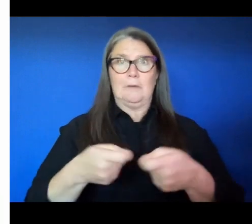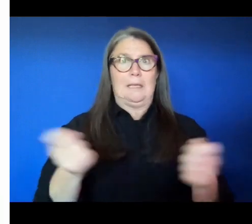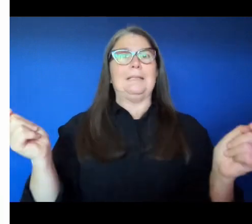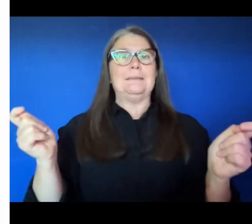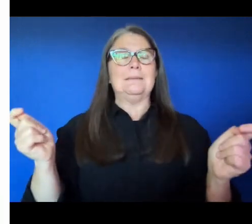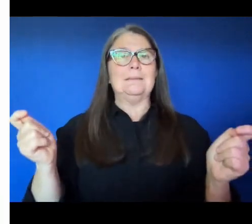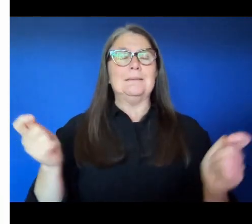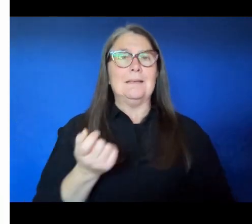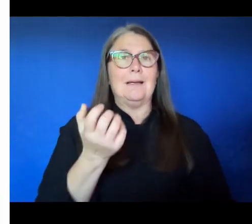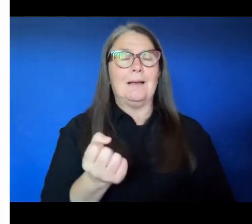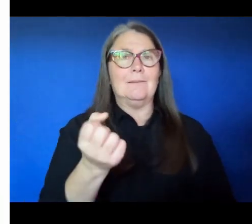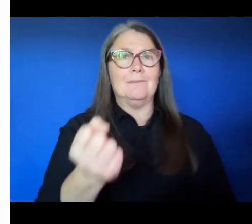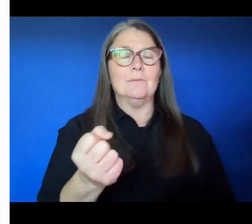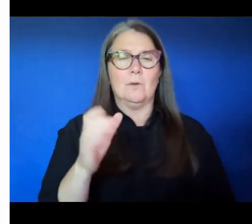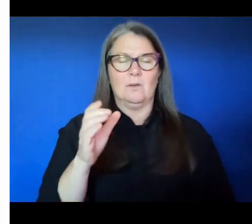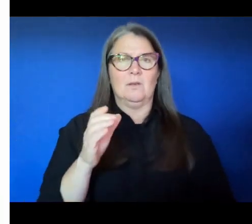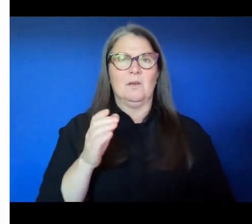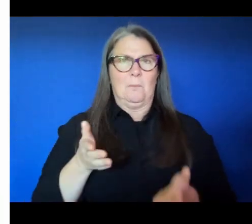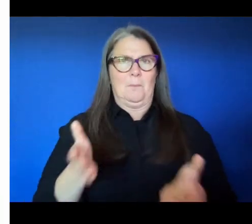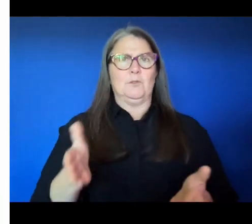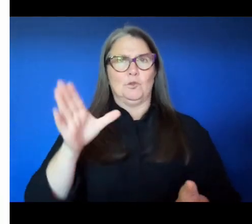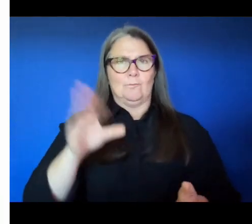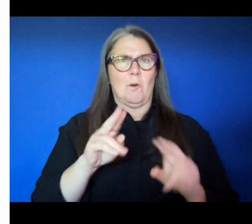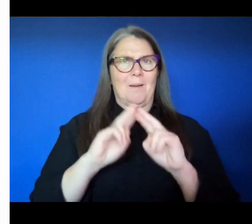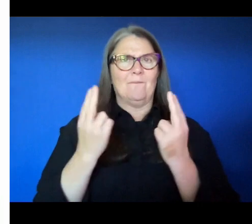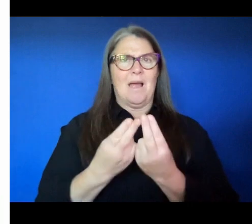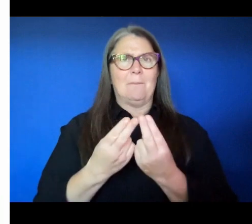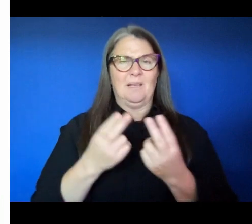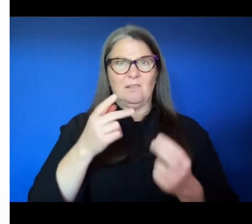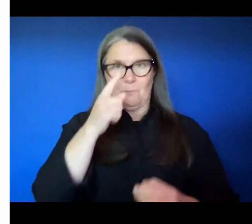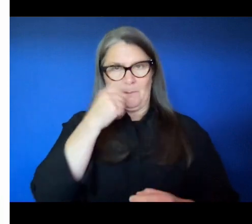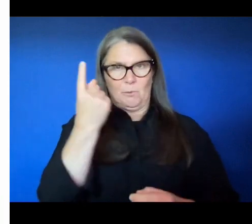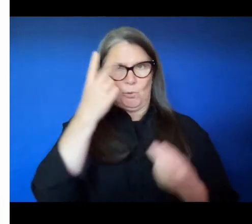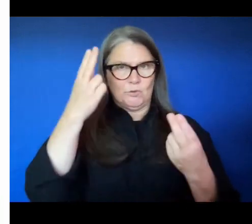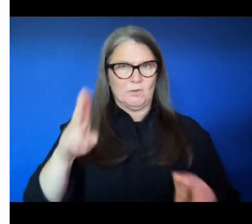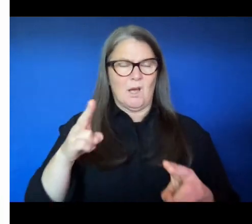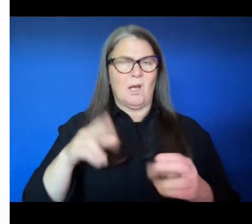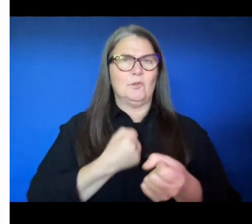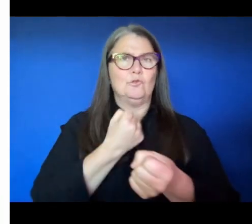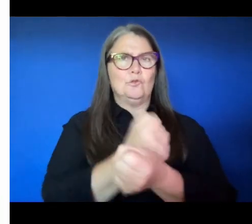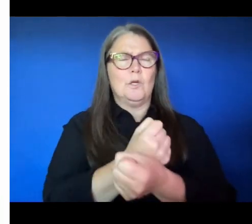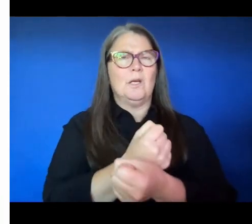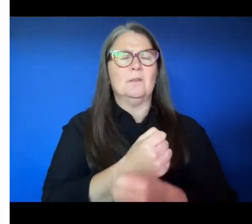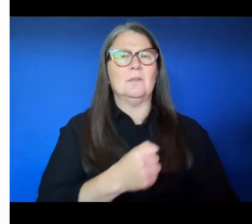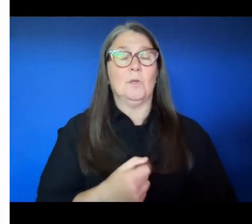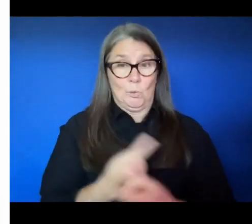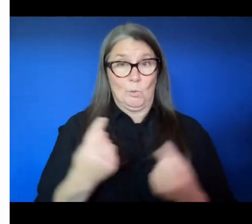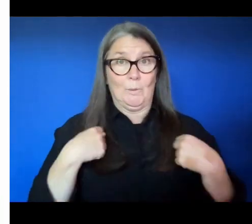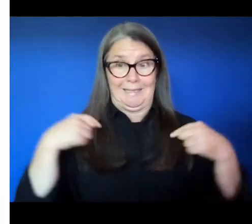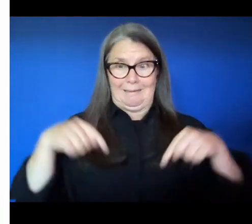in custody, and these came through The Guardian. So you can see there's the